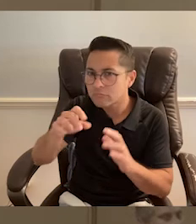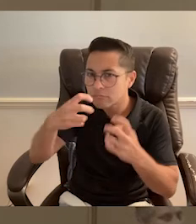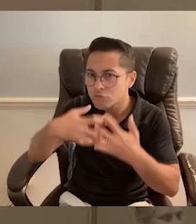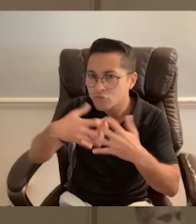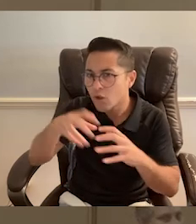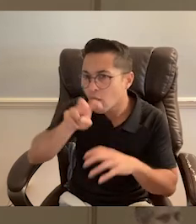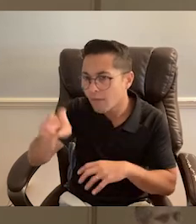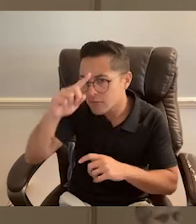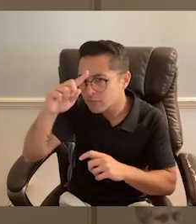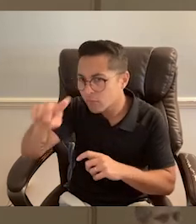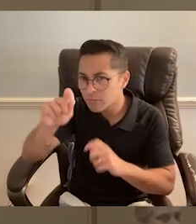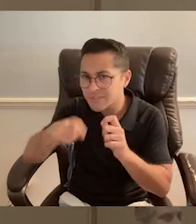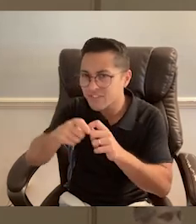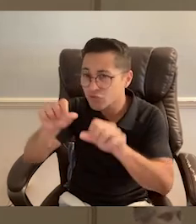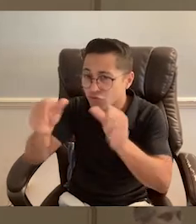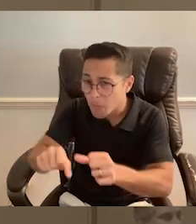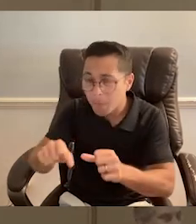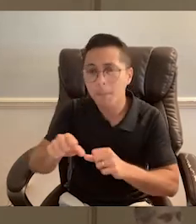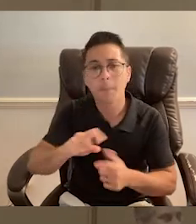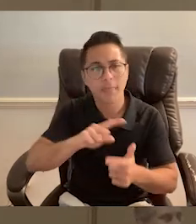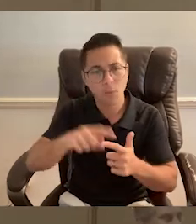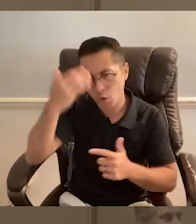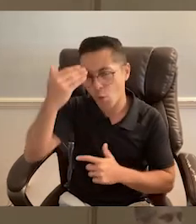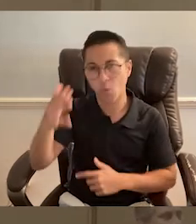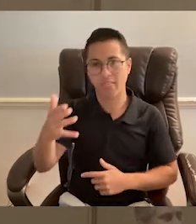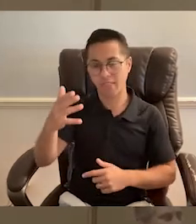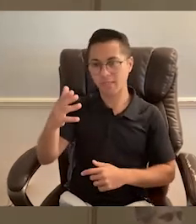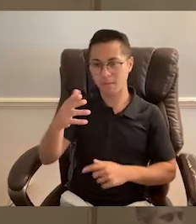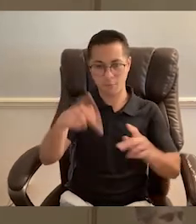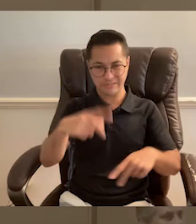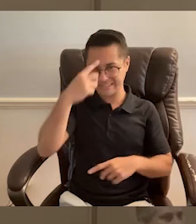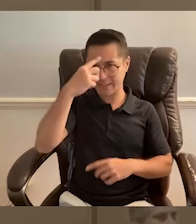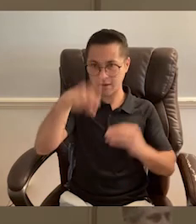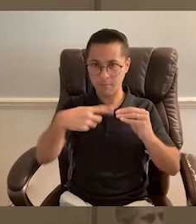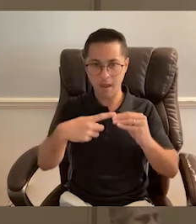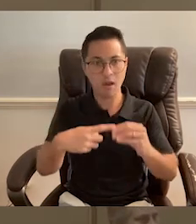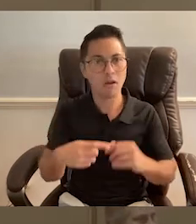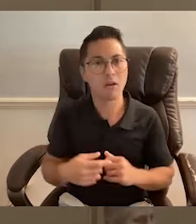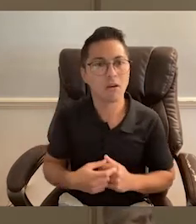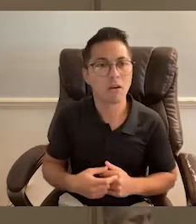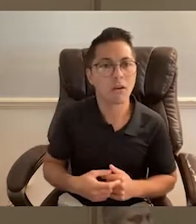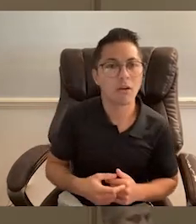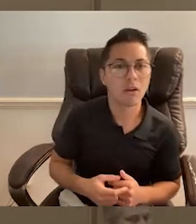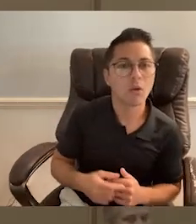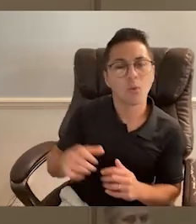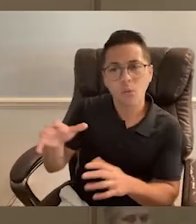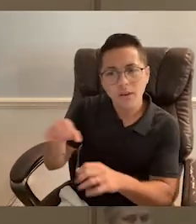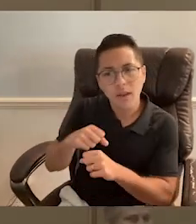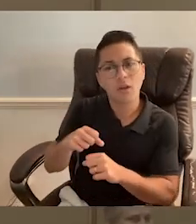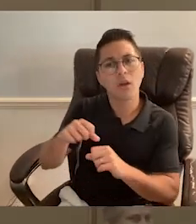right? So it's not open to everything, but it's something better than nothing, right? So That's good. Yep.